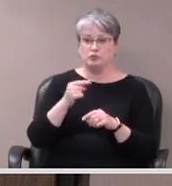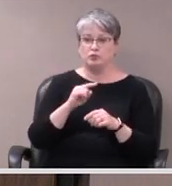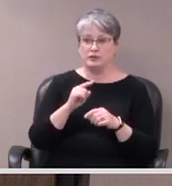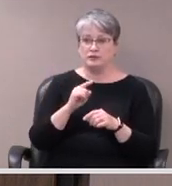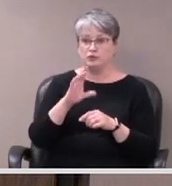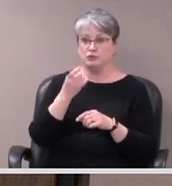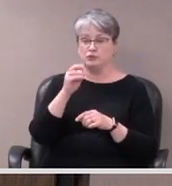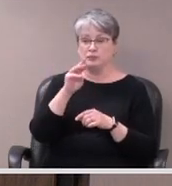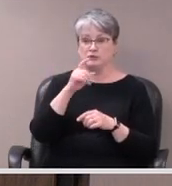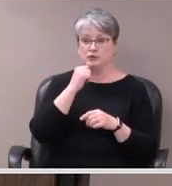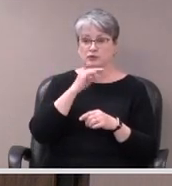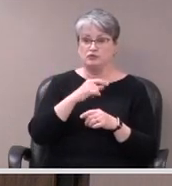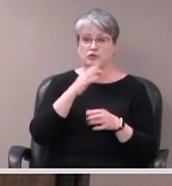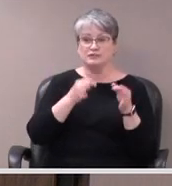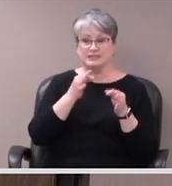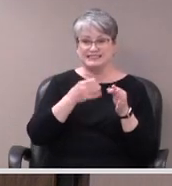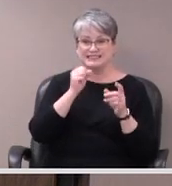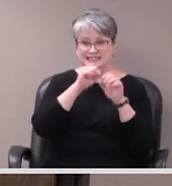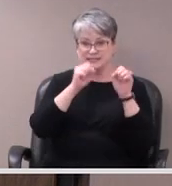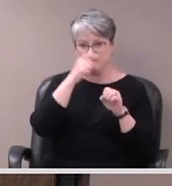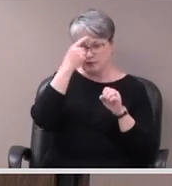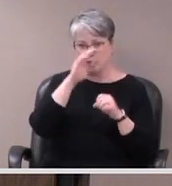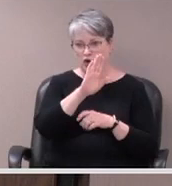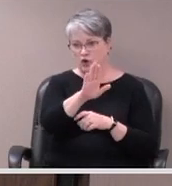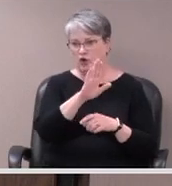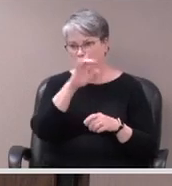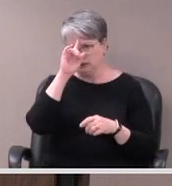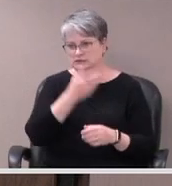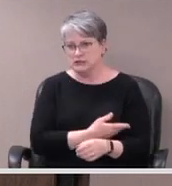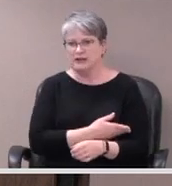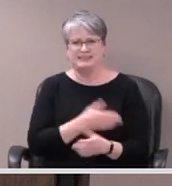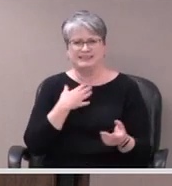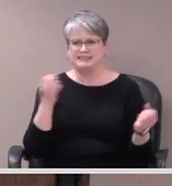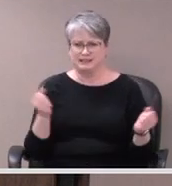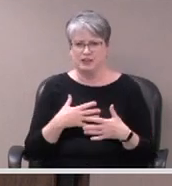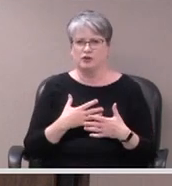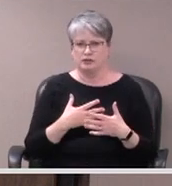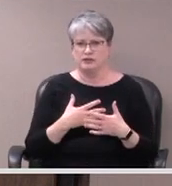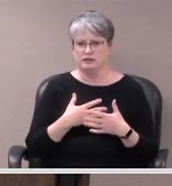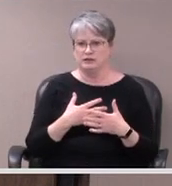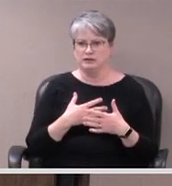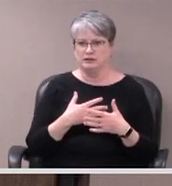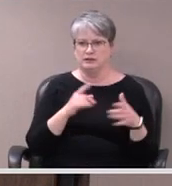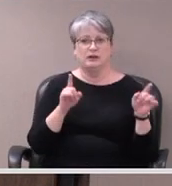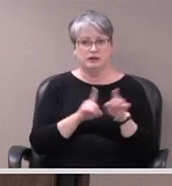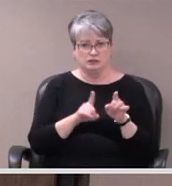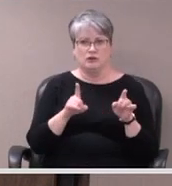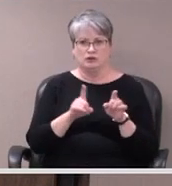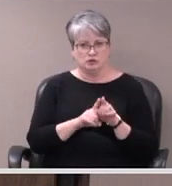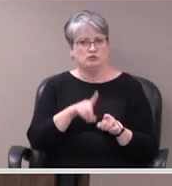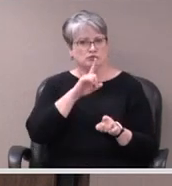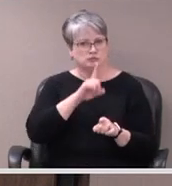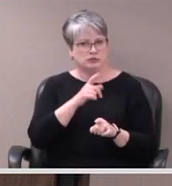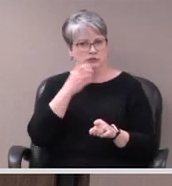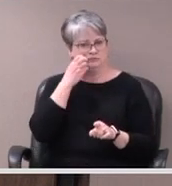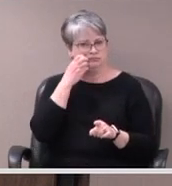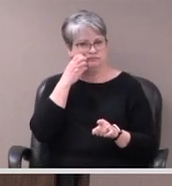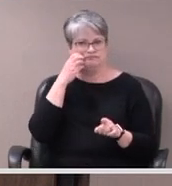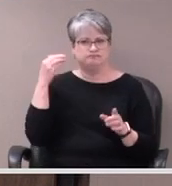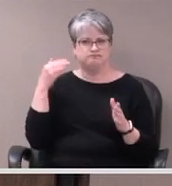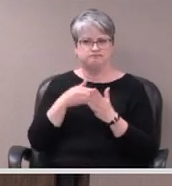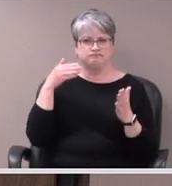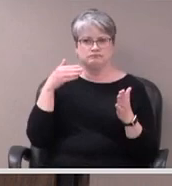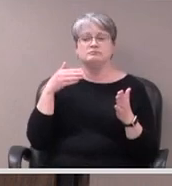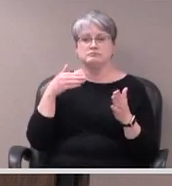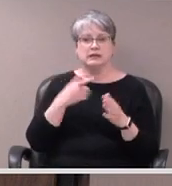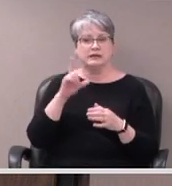in her life for her son. That's scary. It's also very racist. The entire